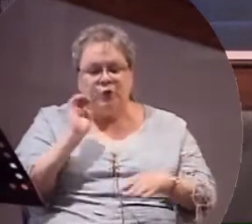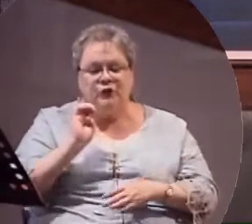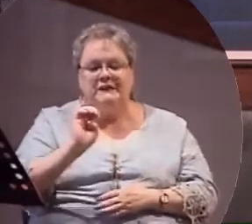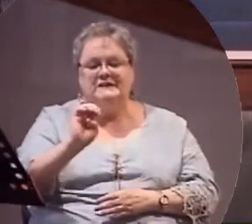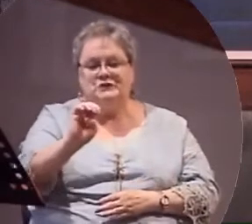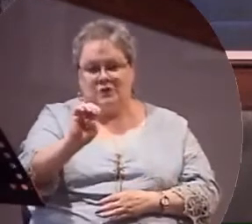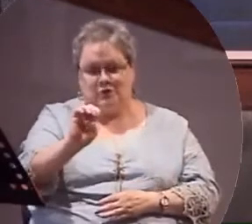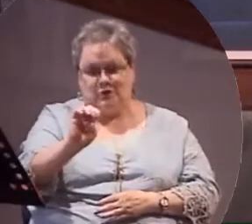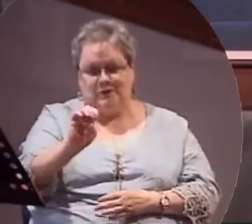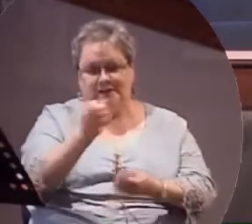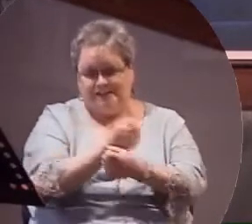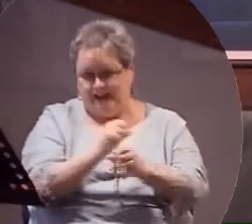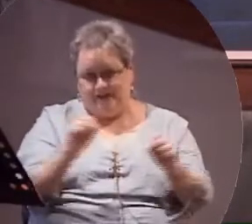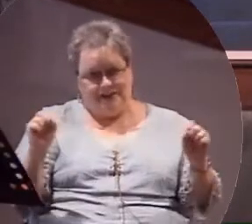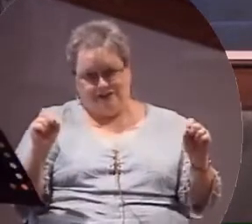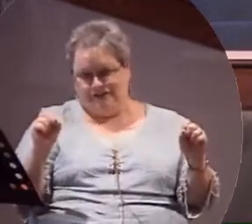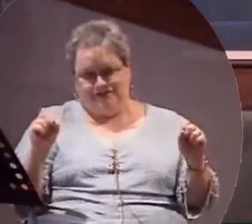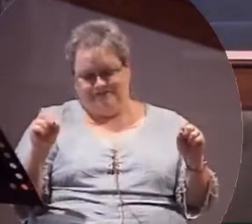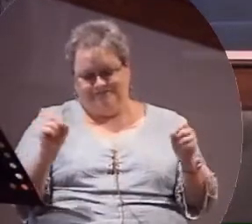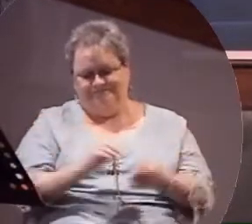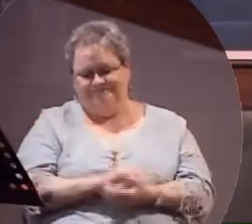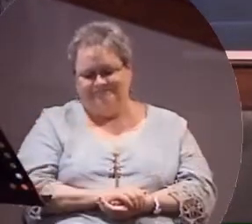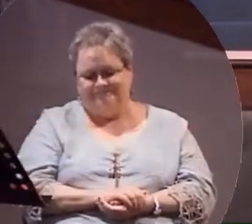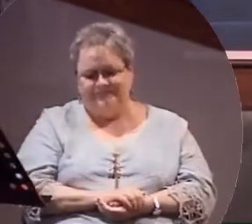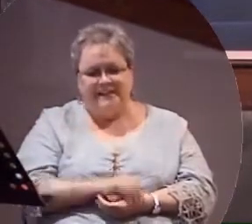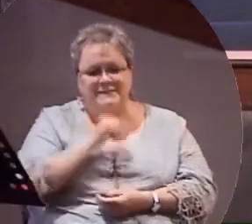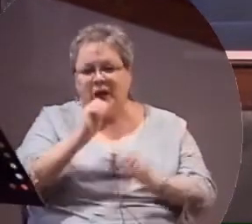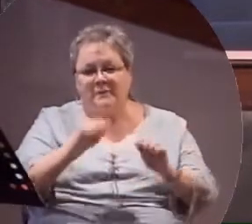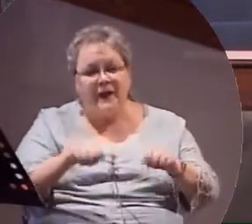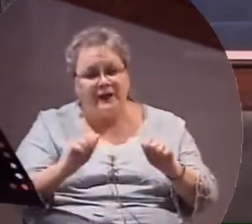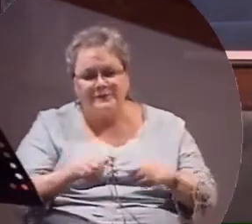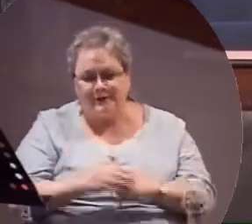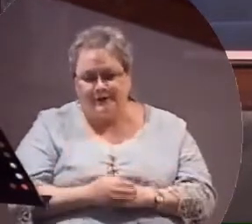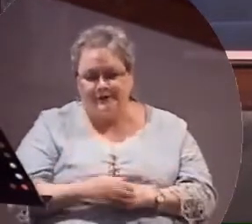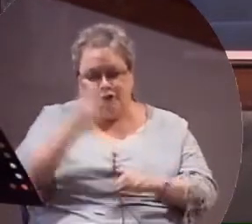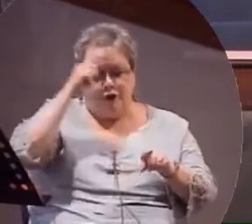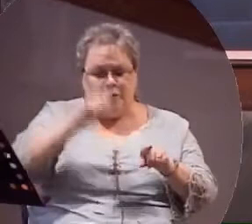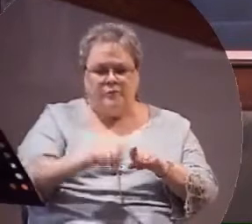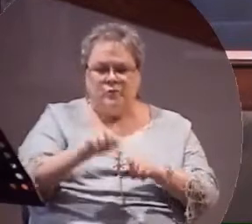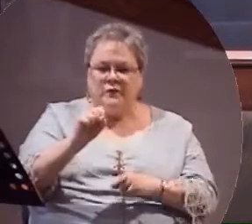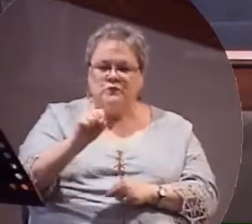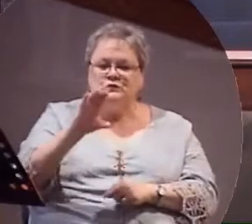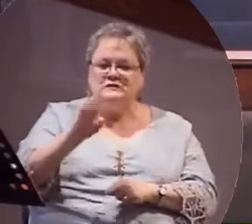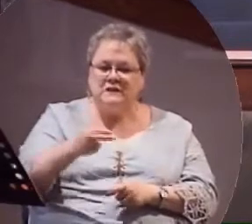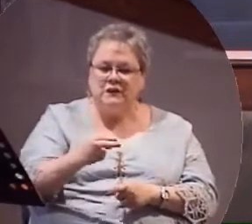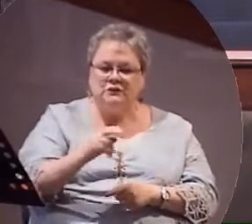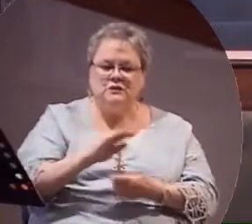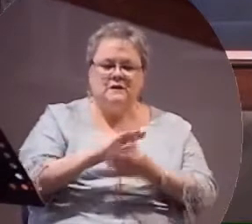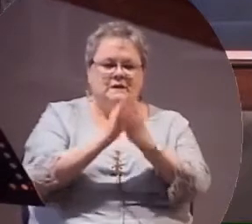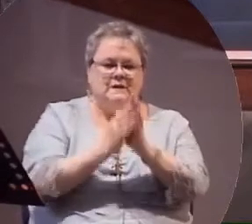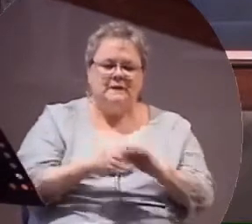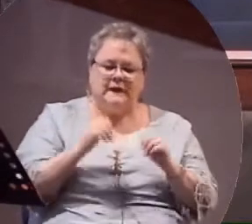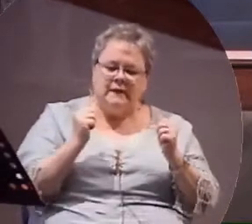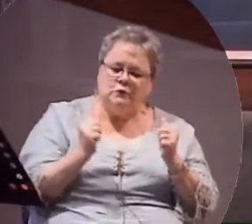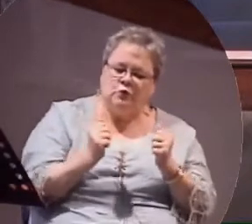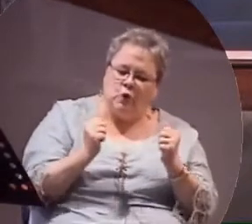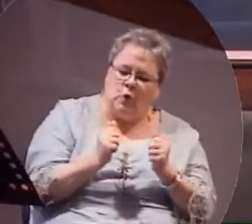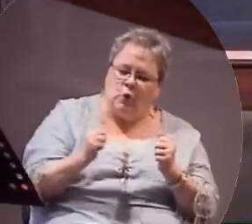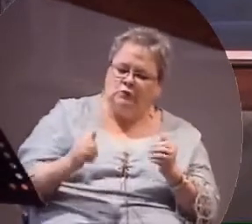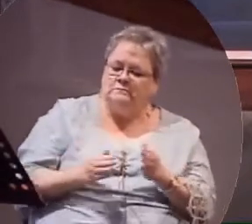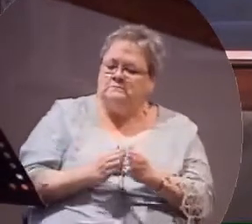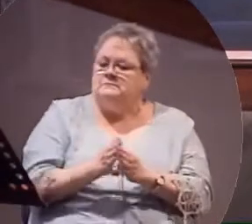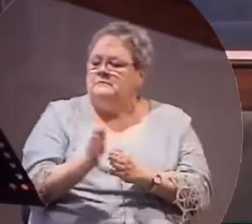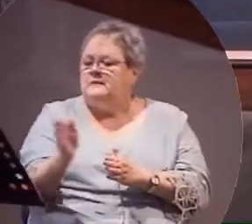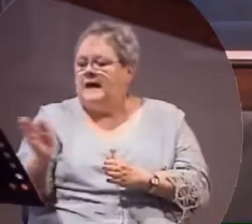eternal salvation. Oh, Brother Such got cold. Oh, Brother Such